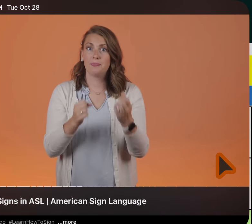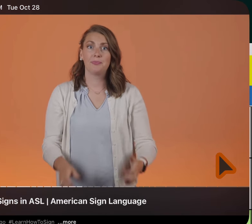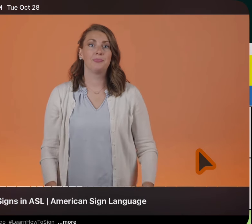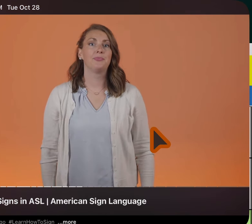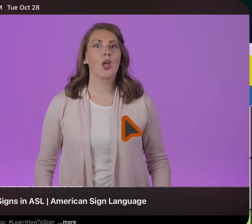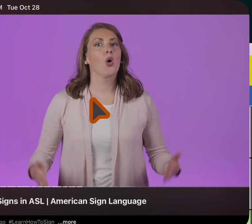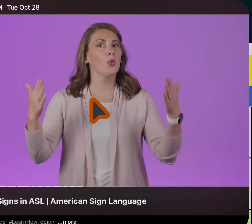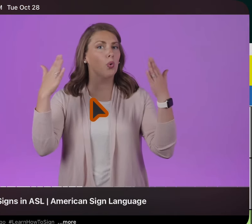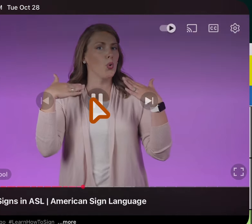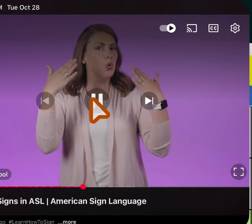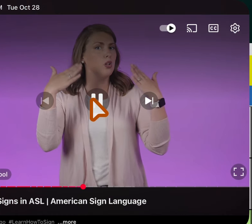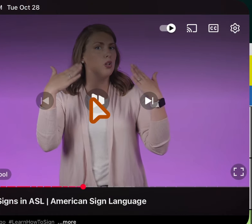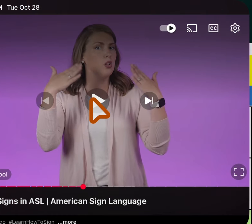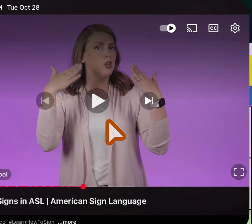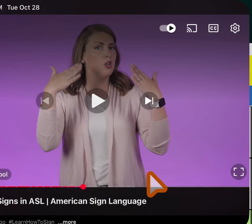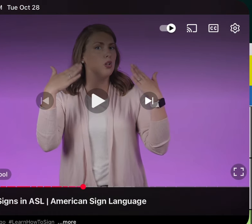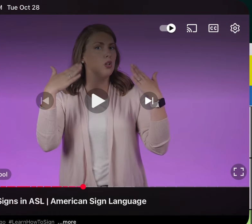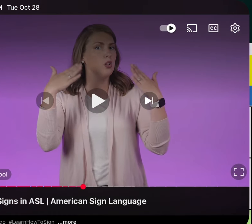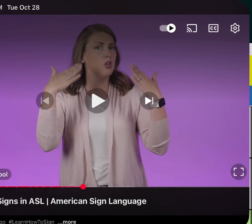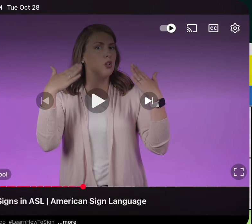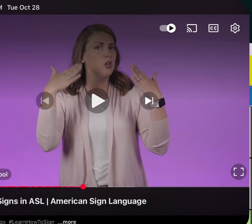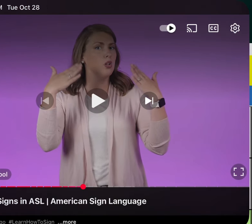Cold. Cool.